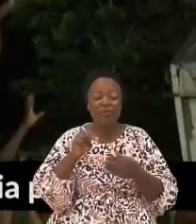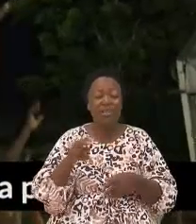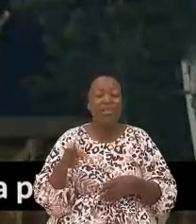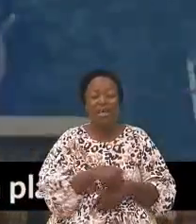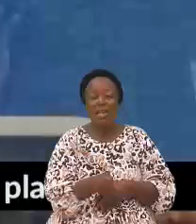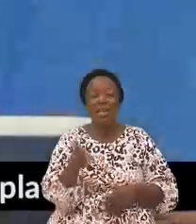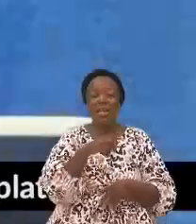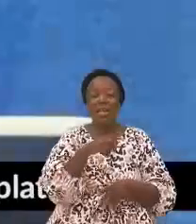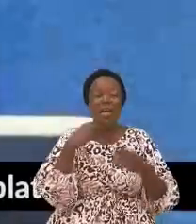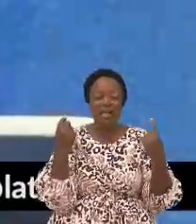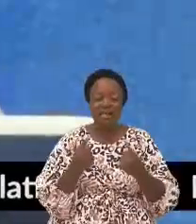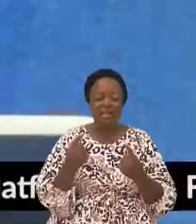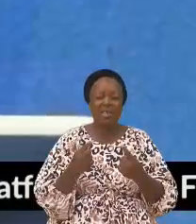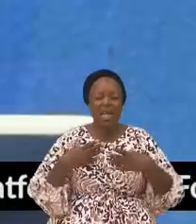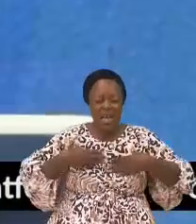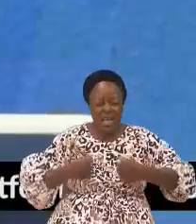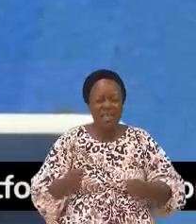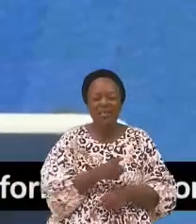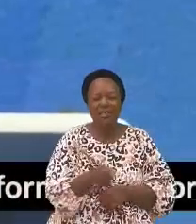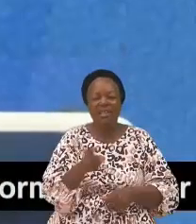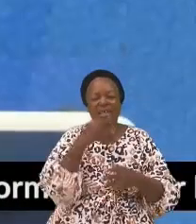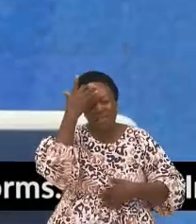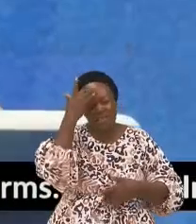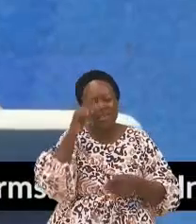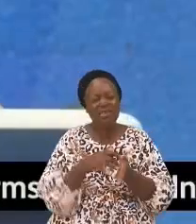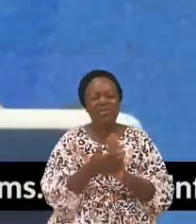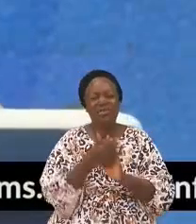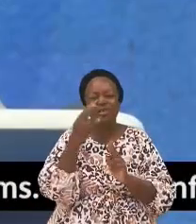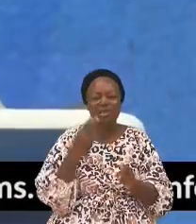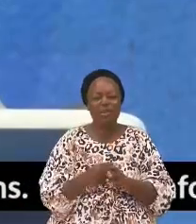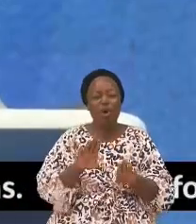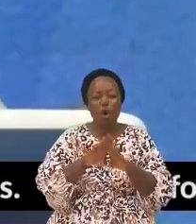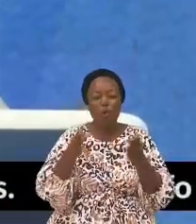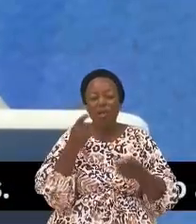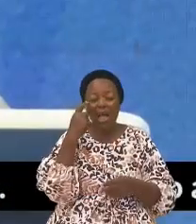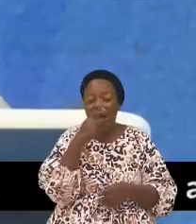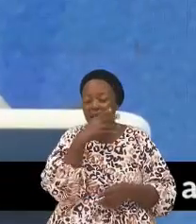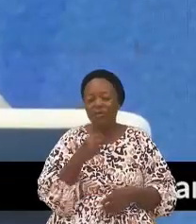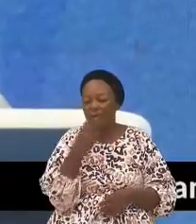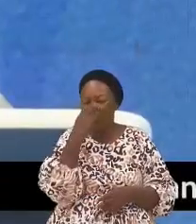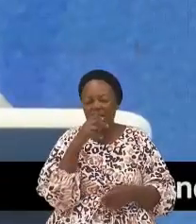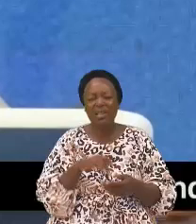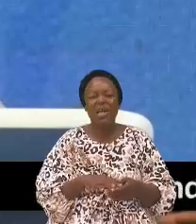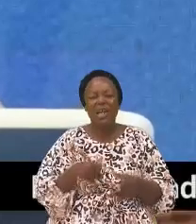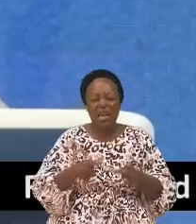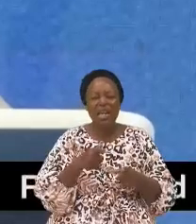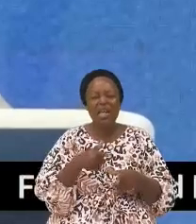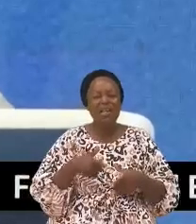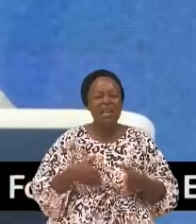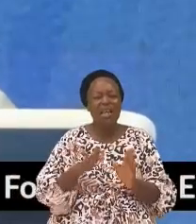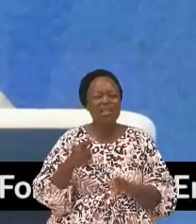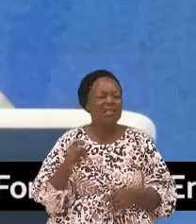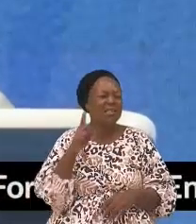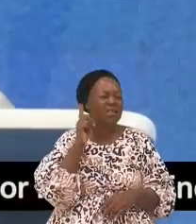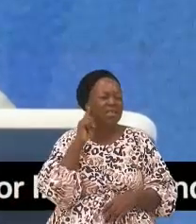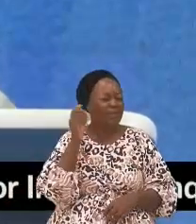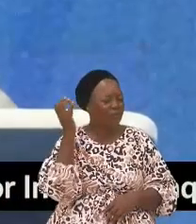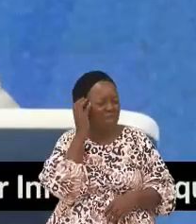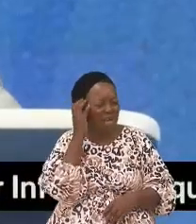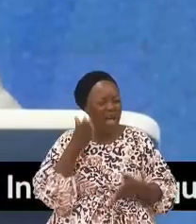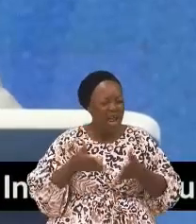As you have forgiven their sin, heal their sicknesses. Open the eyes of the